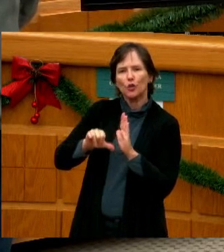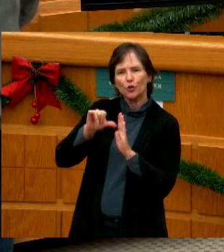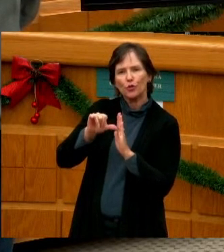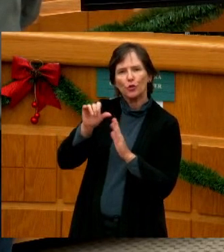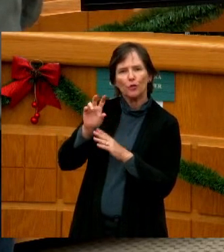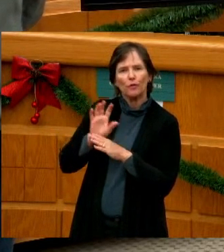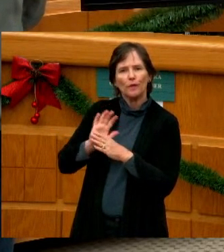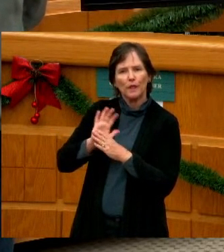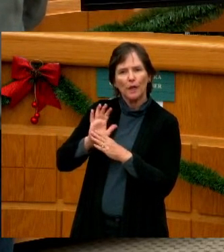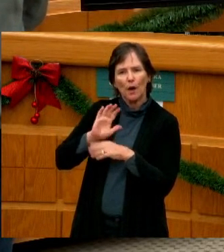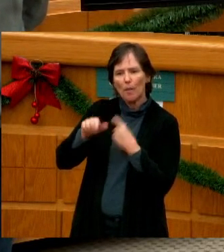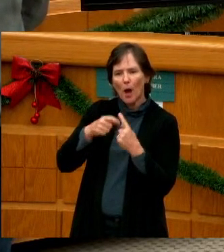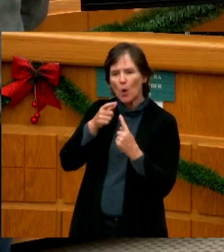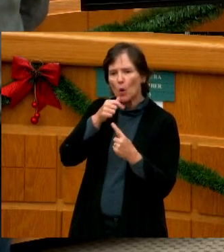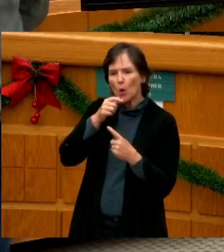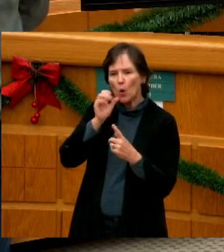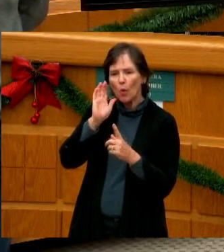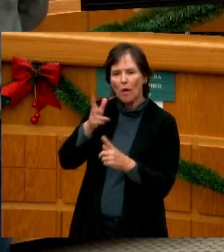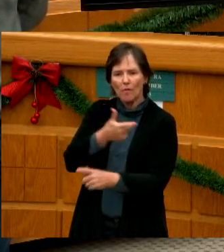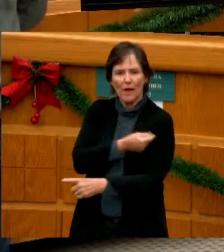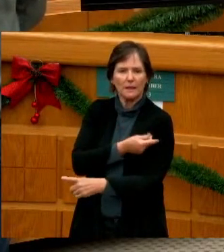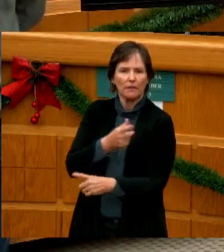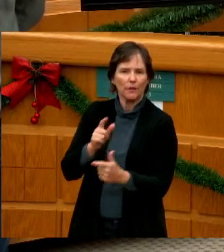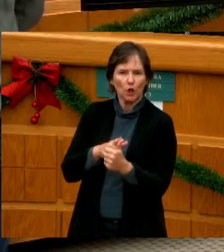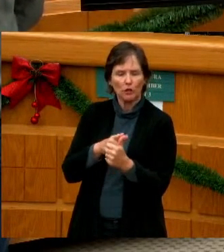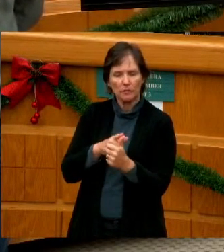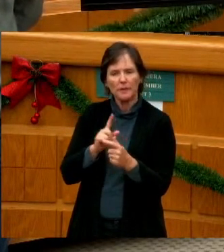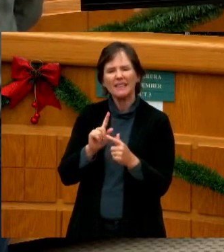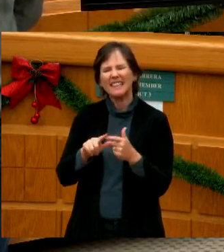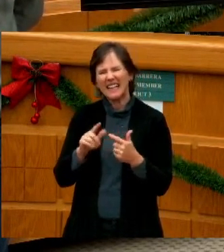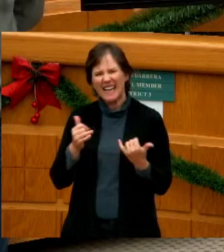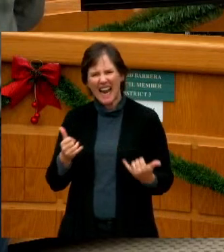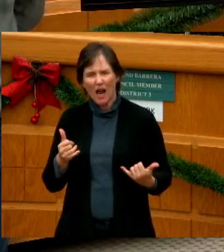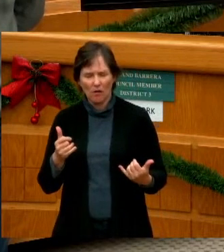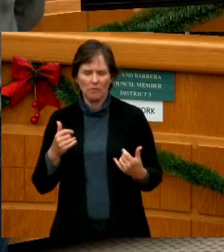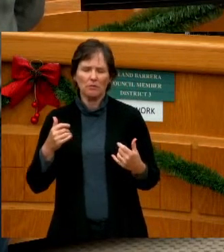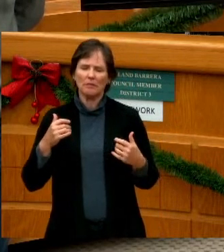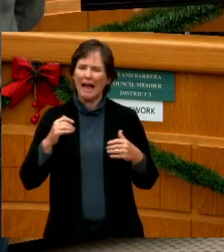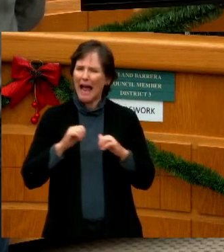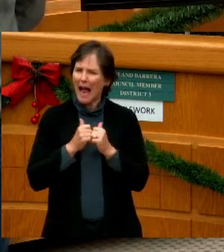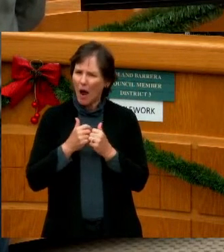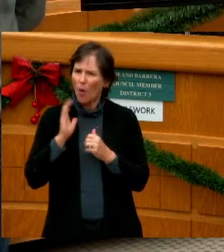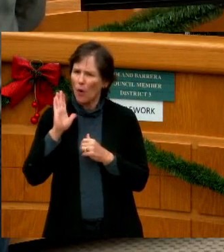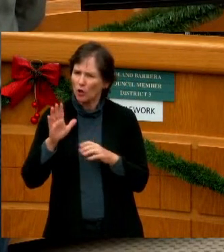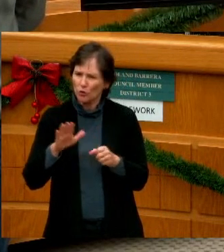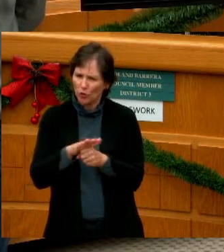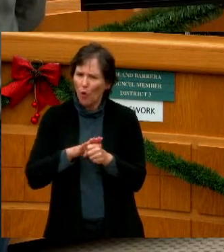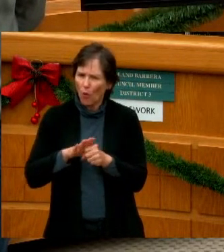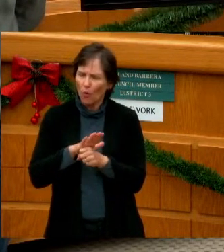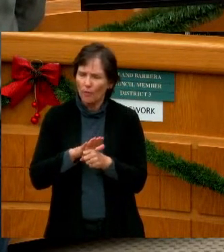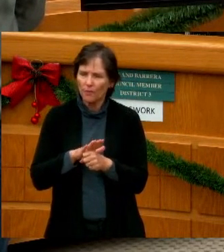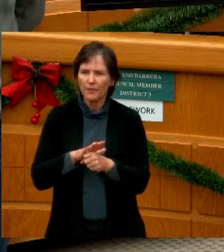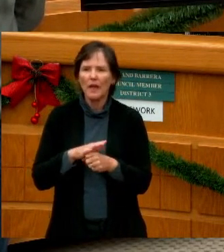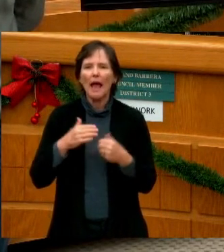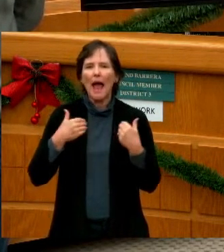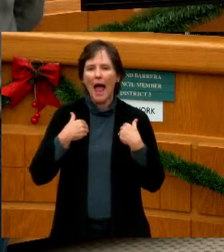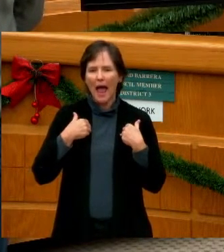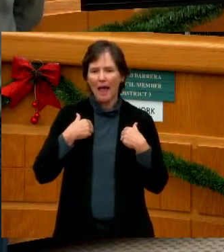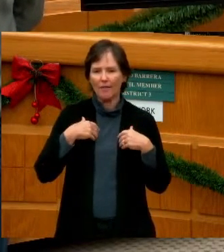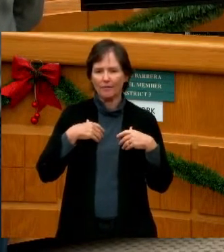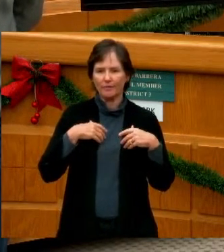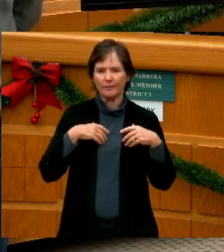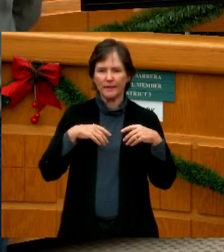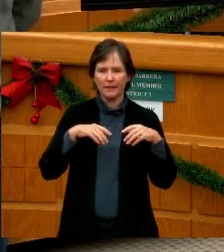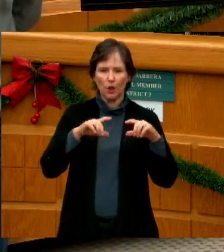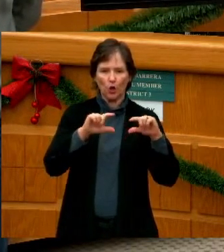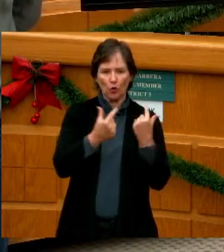so they have that link when you discussed it last time, but for the audience today, can you quickly? Right, so there's the